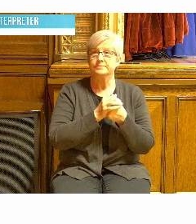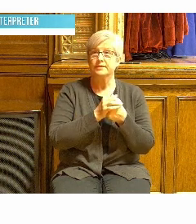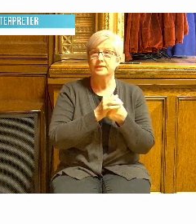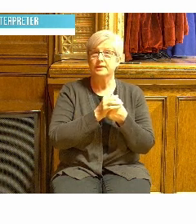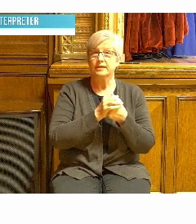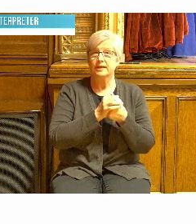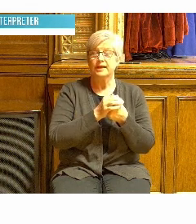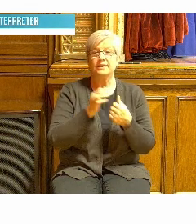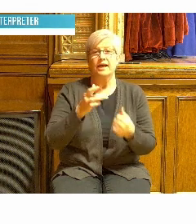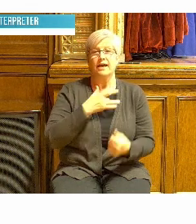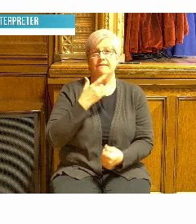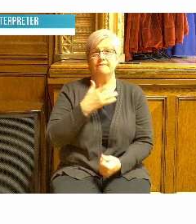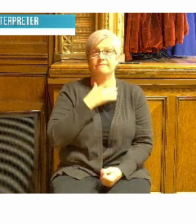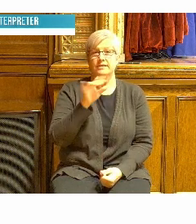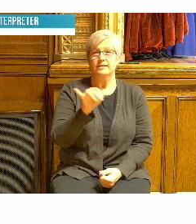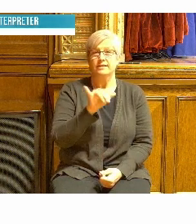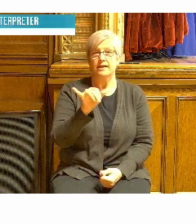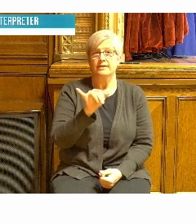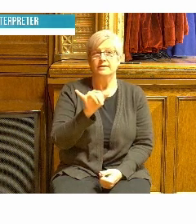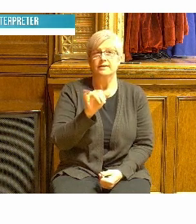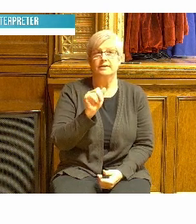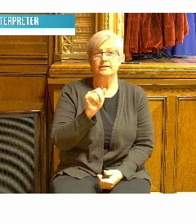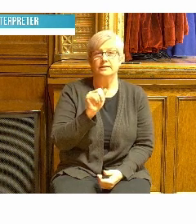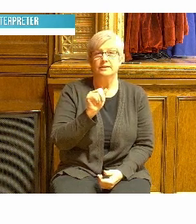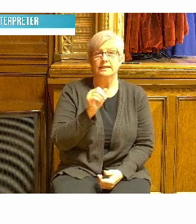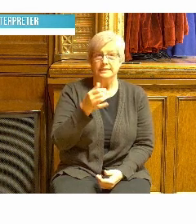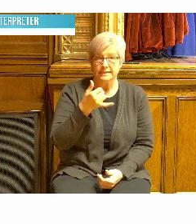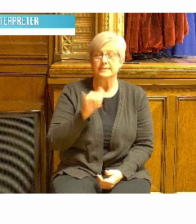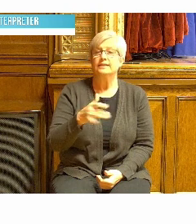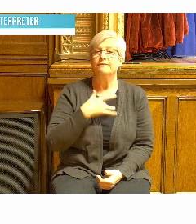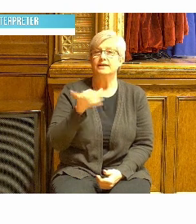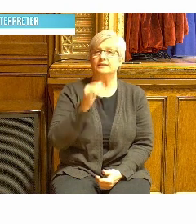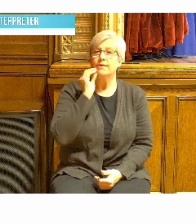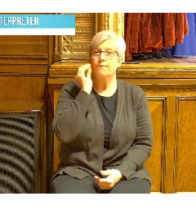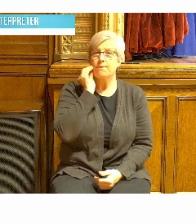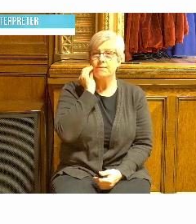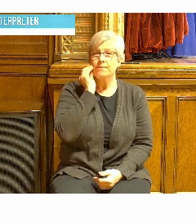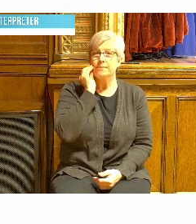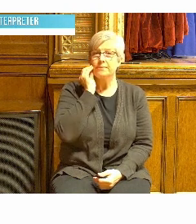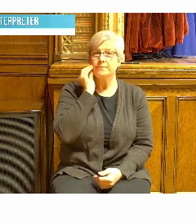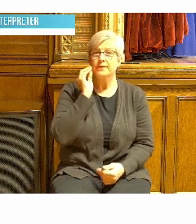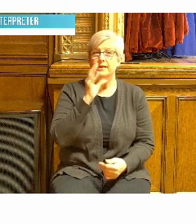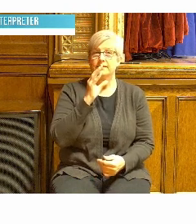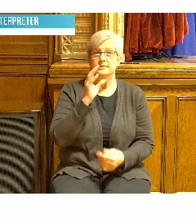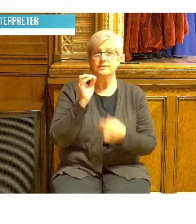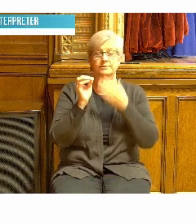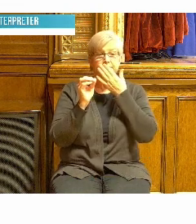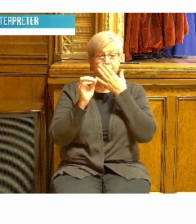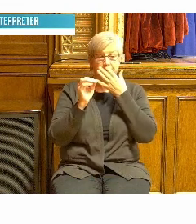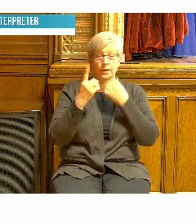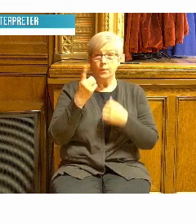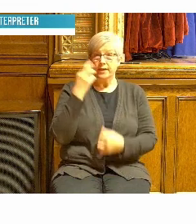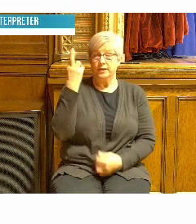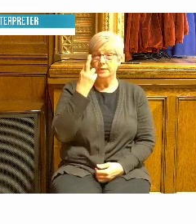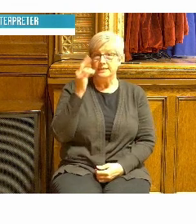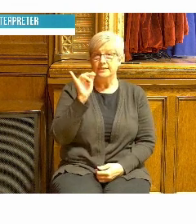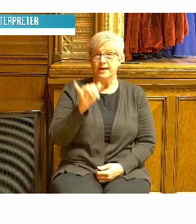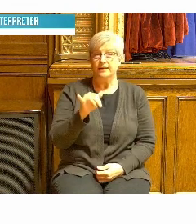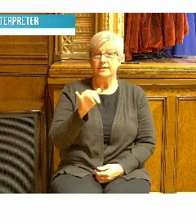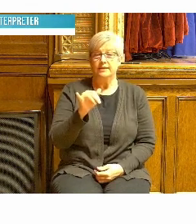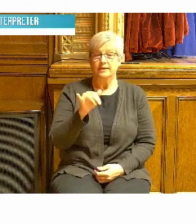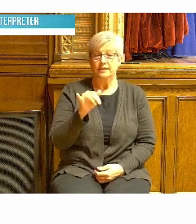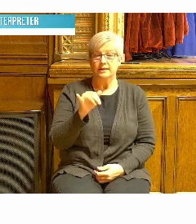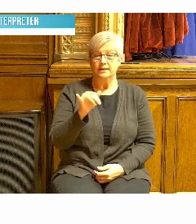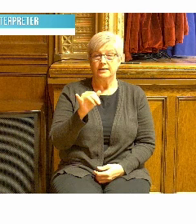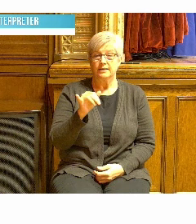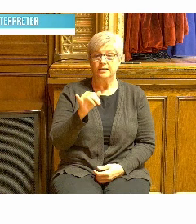And I feel like, it still feels like home. And so one of the reasons that, you know, I